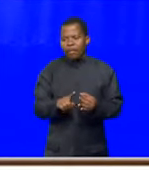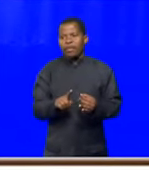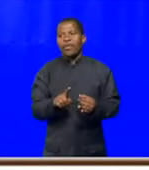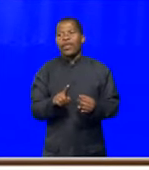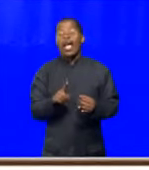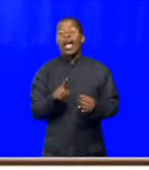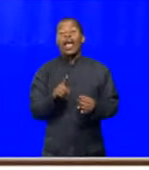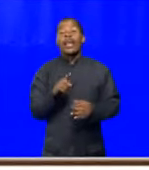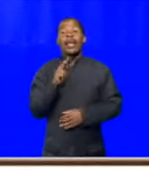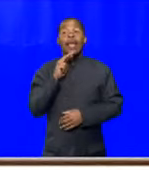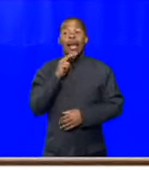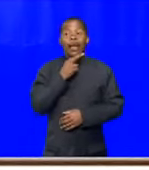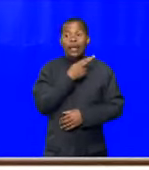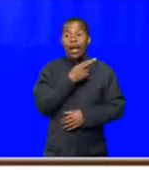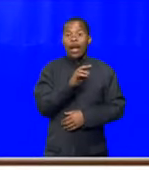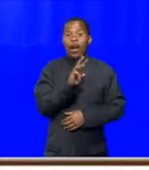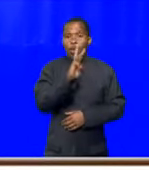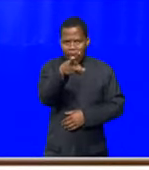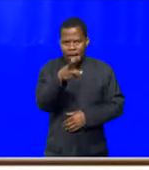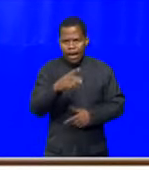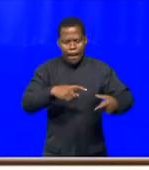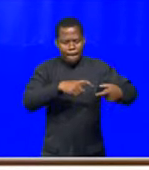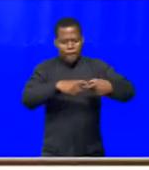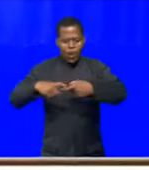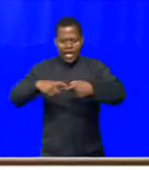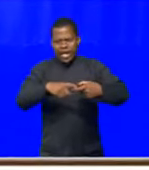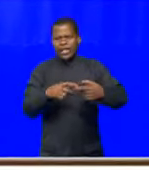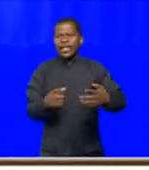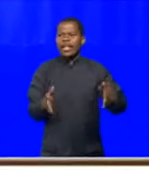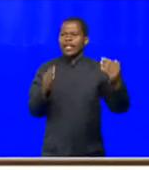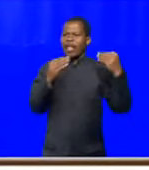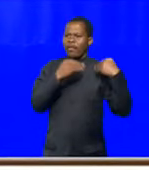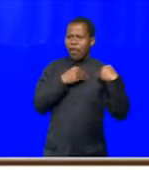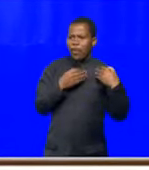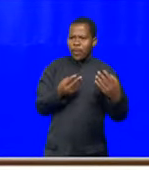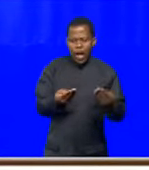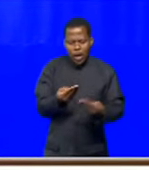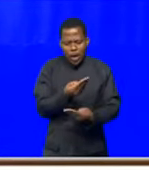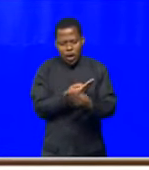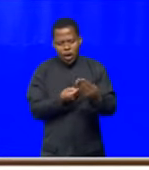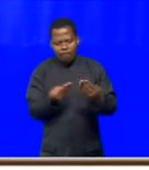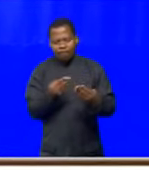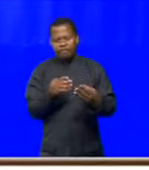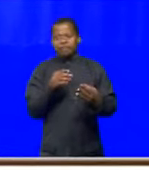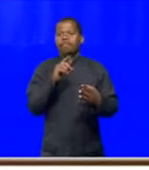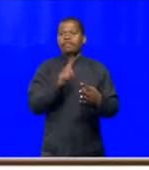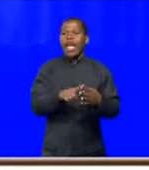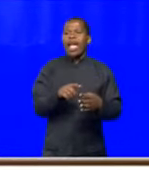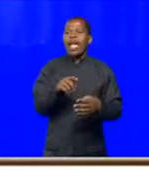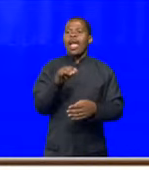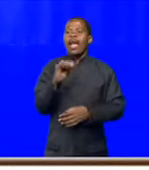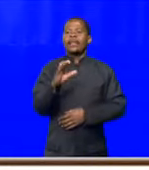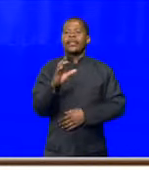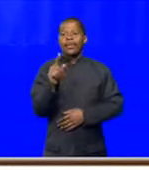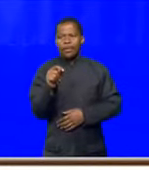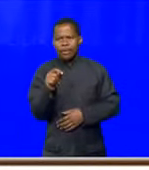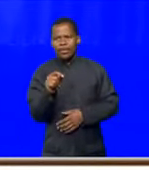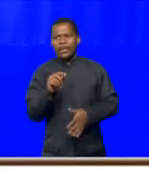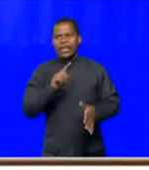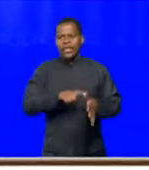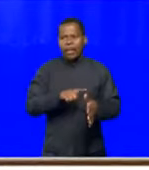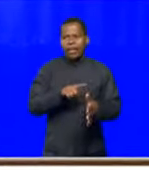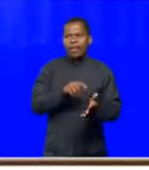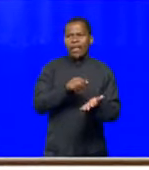of society, including politics, security, economic relations, science and technology, and cultural